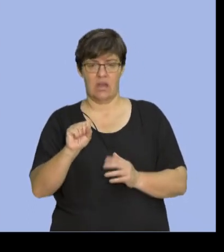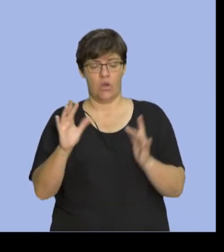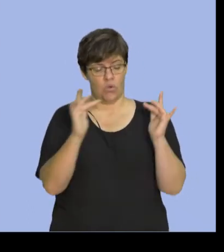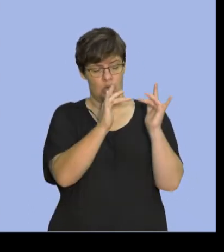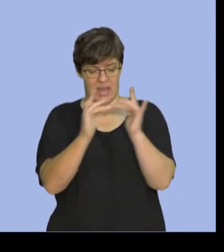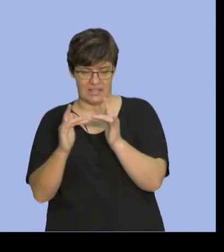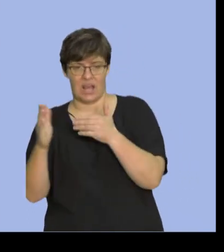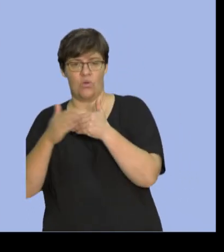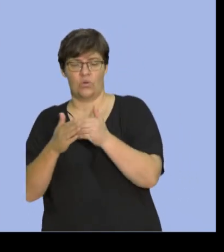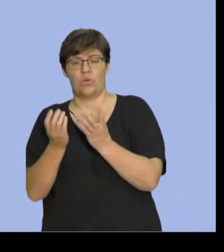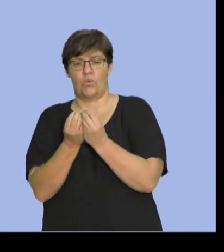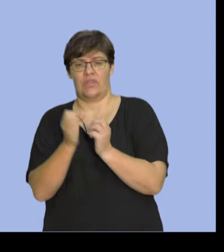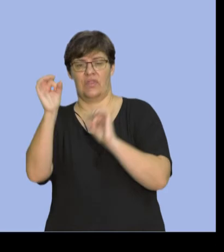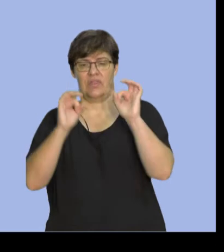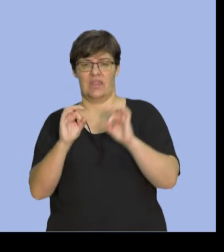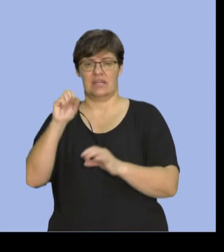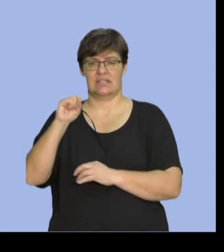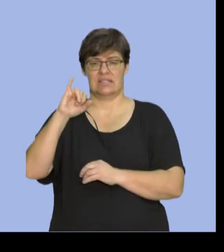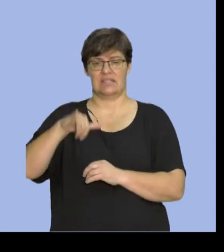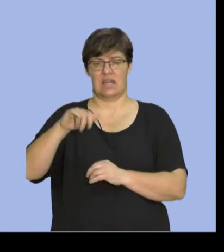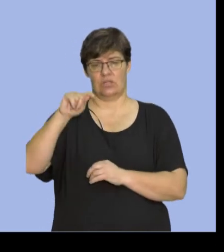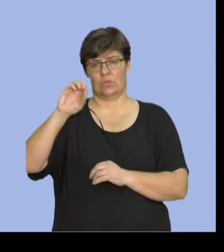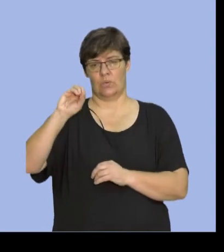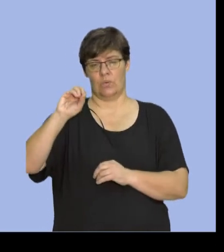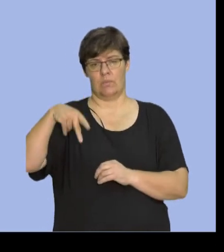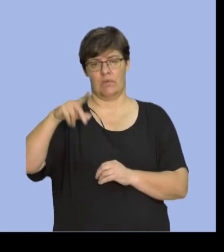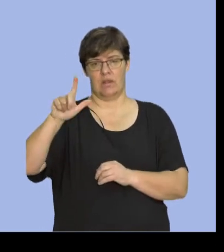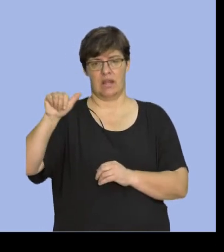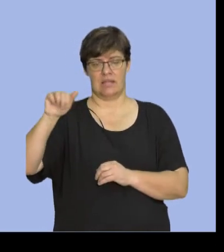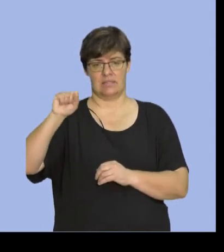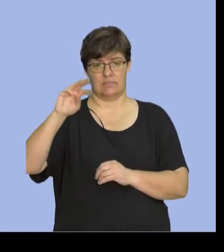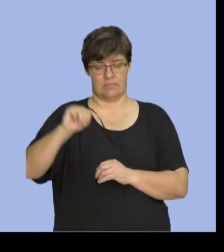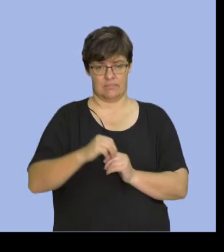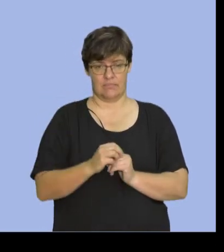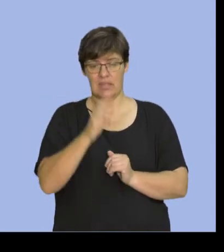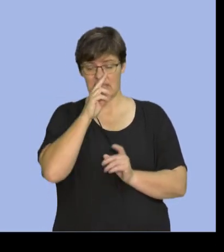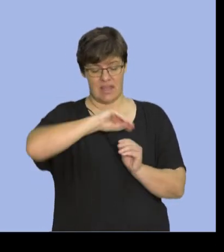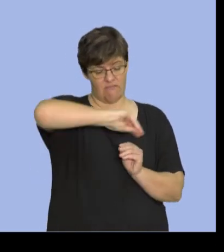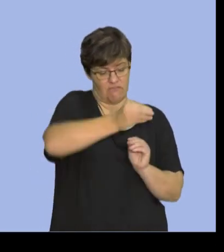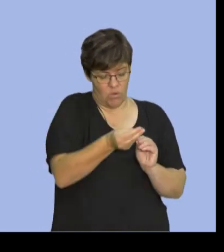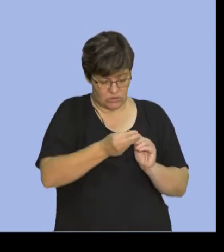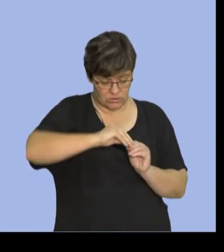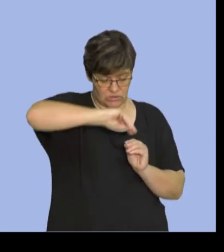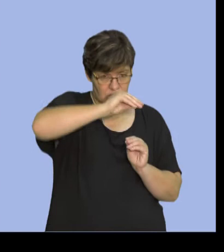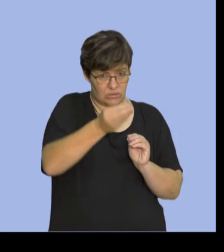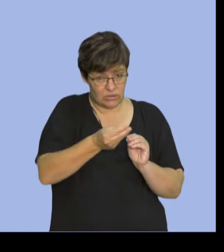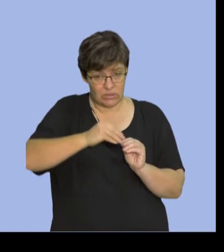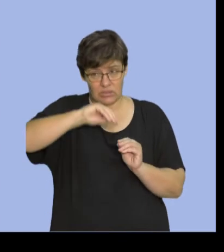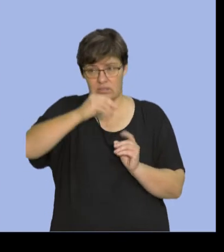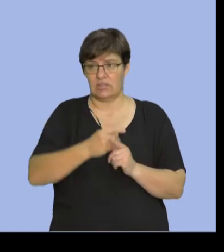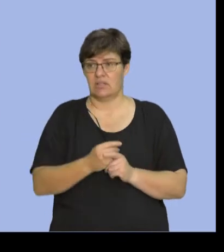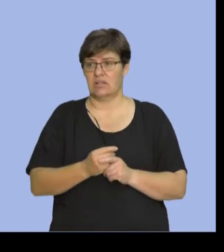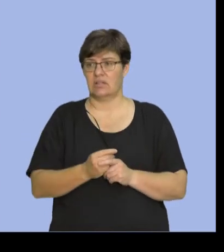closer with the rest of the cytoplasm. So the folds on the endoplasmic reticulum are called the